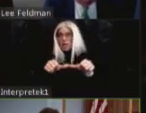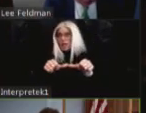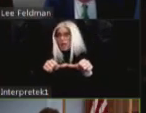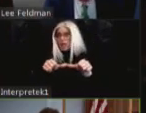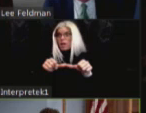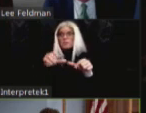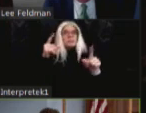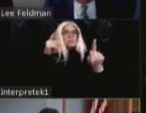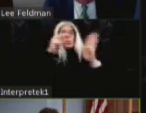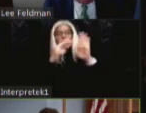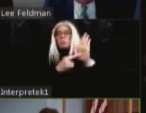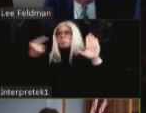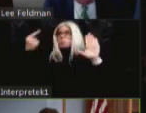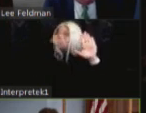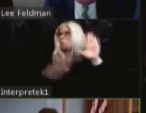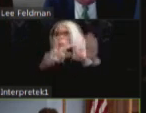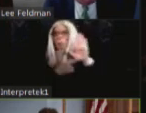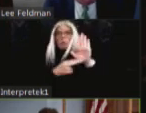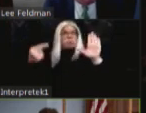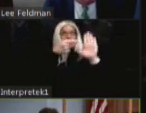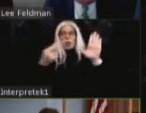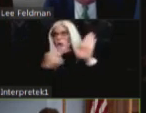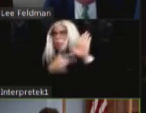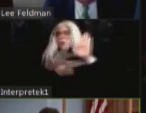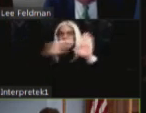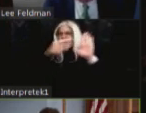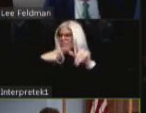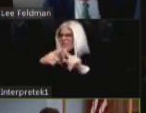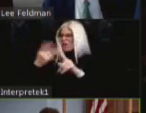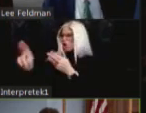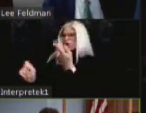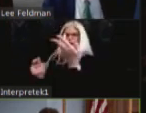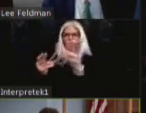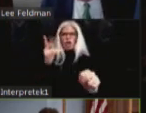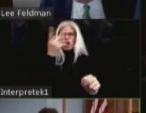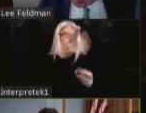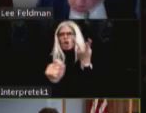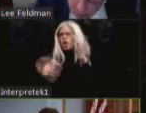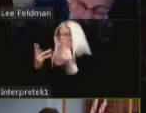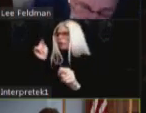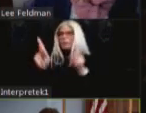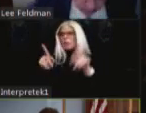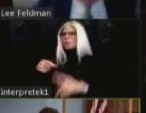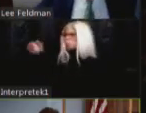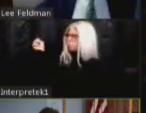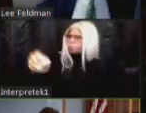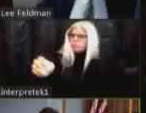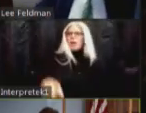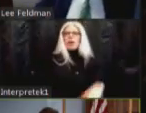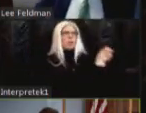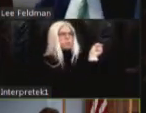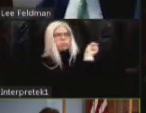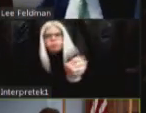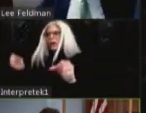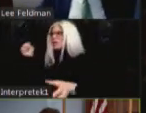harm's way. We cannot continue to just keep putting them with so much stress. They have the